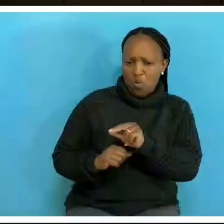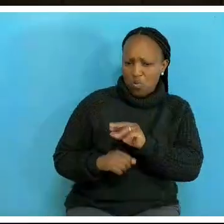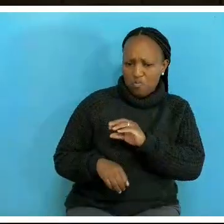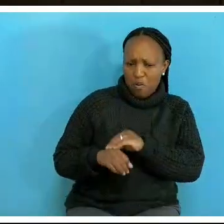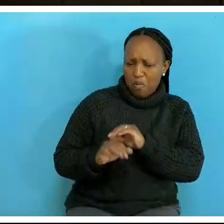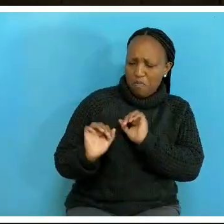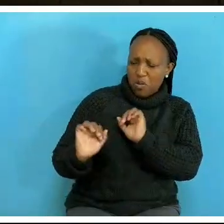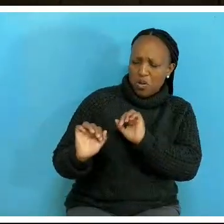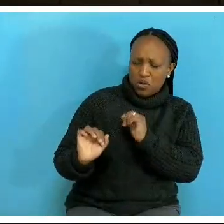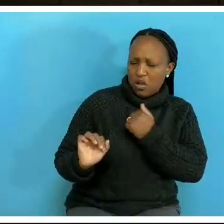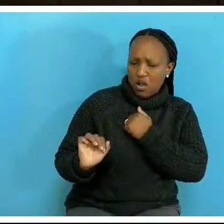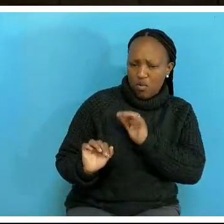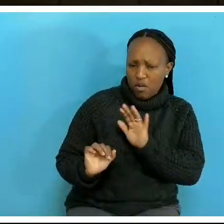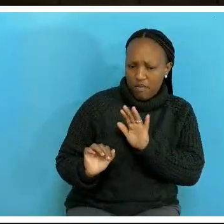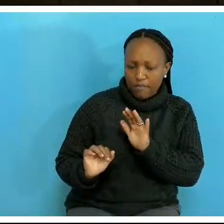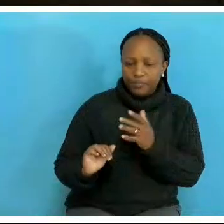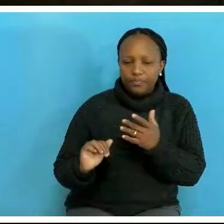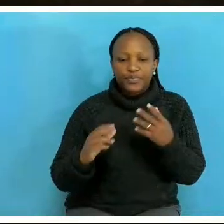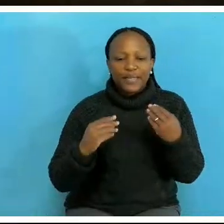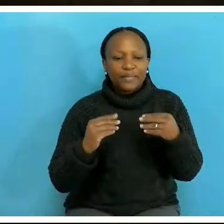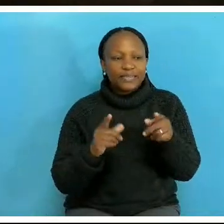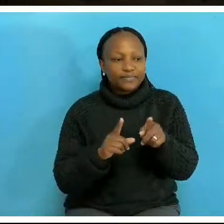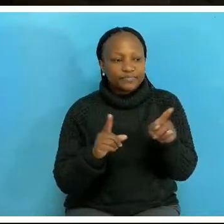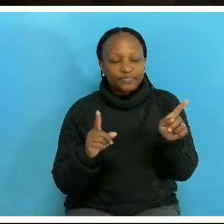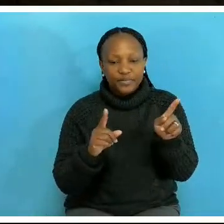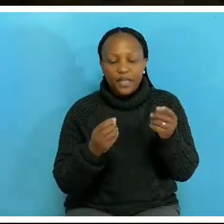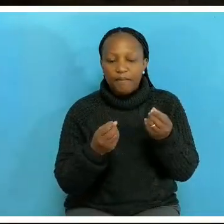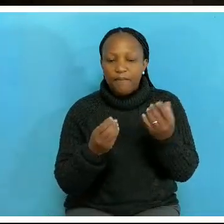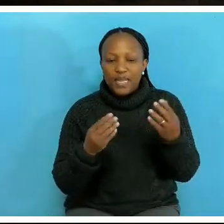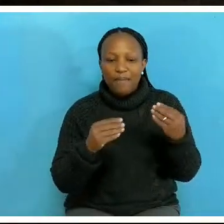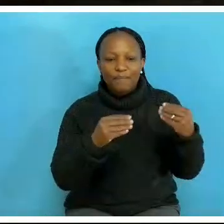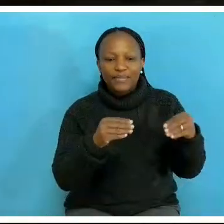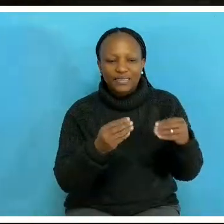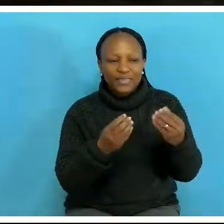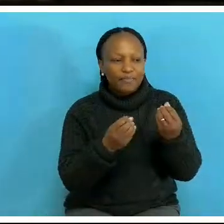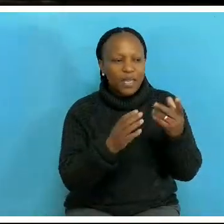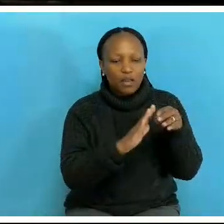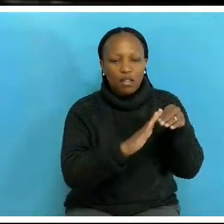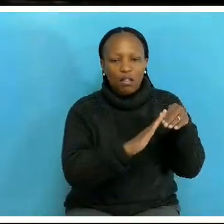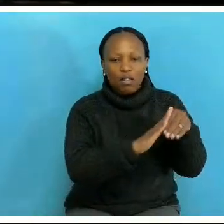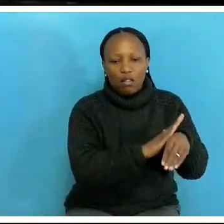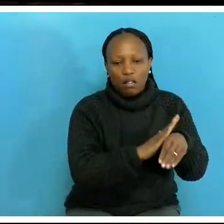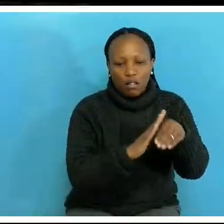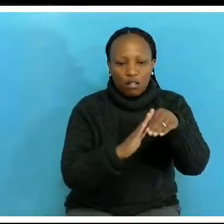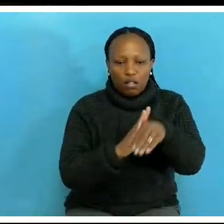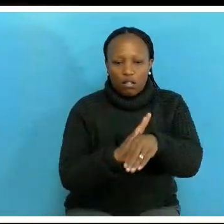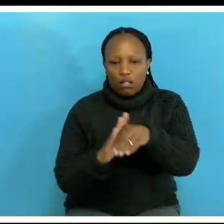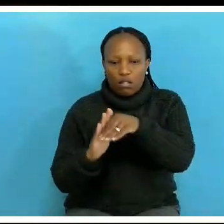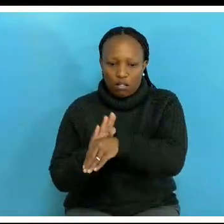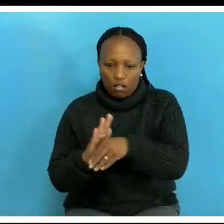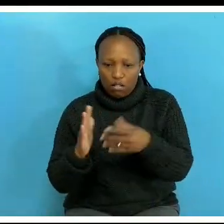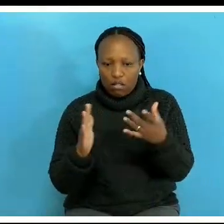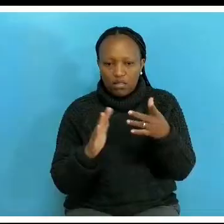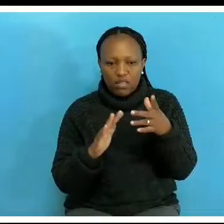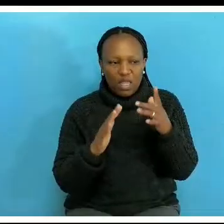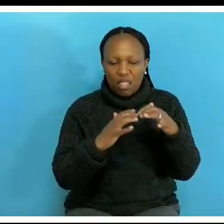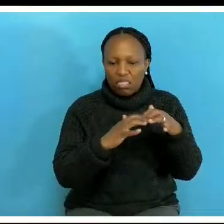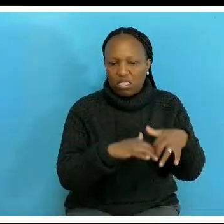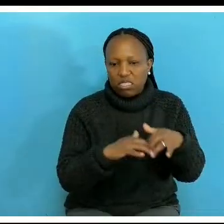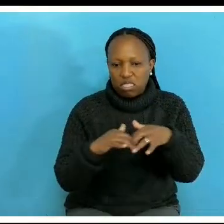of small businesses in Eldorado Park that is busy dying because of the foreigners.